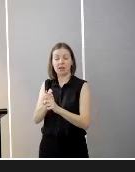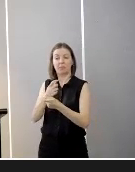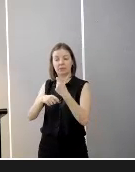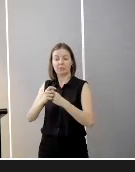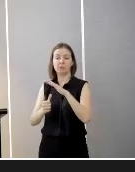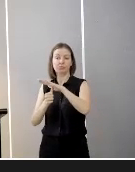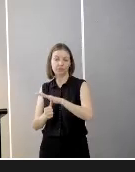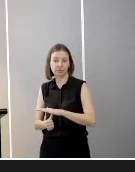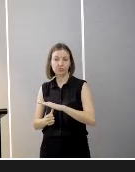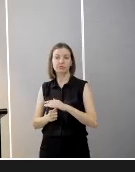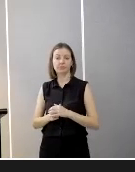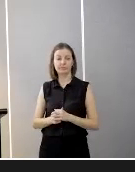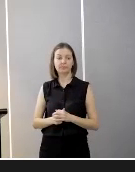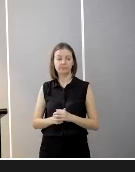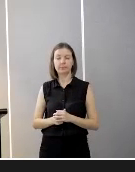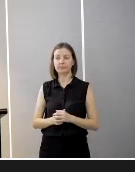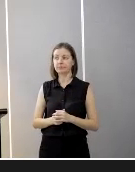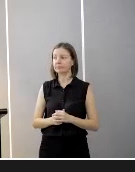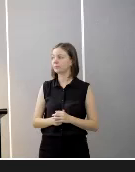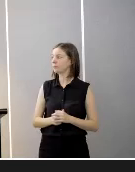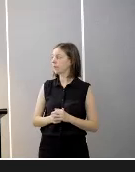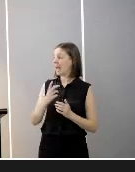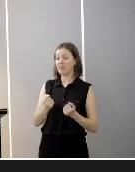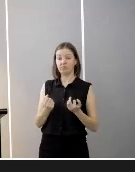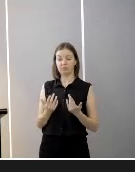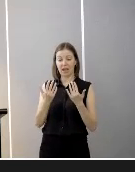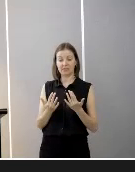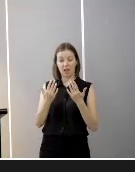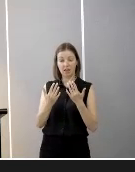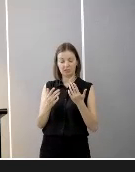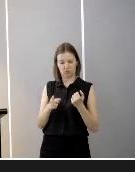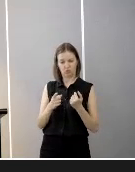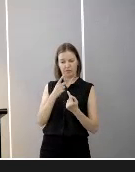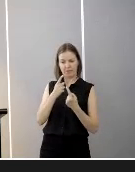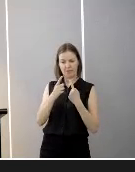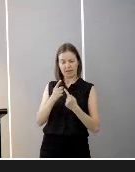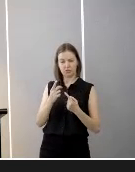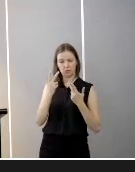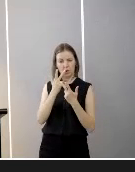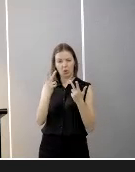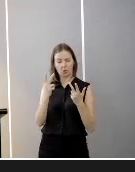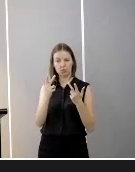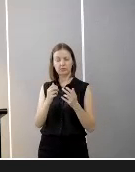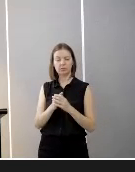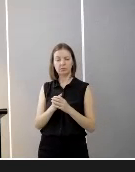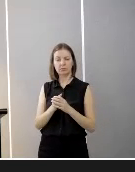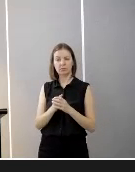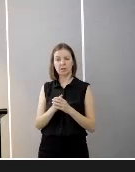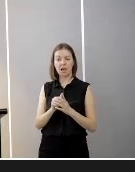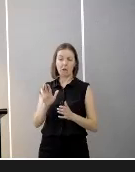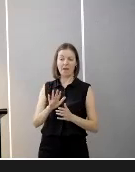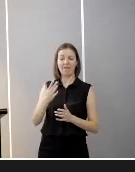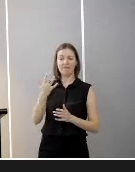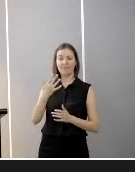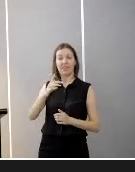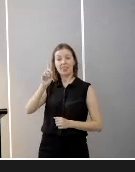got some data. Sorry, if you can just go back. Sorry. We've got some data that shows in about 15,000 Australians with depression,